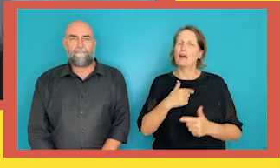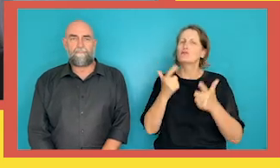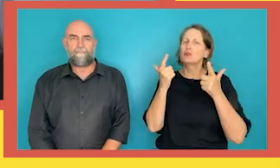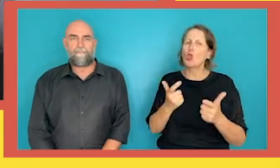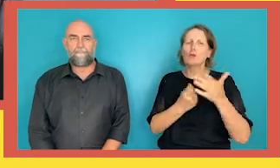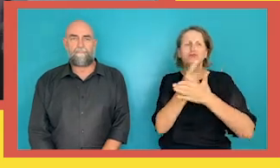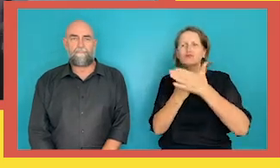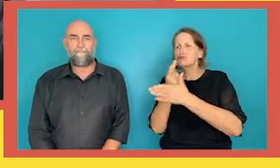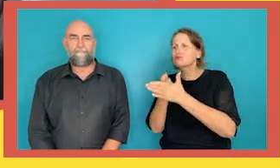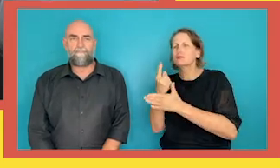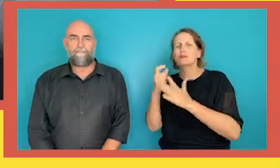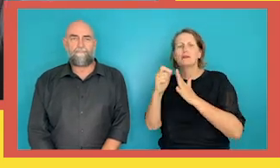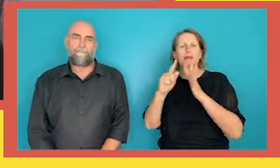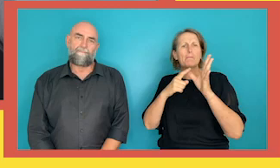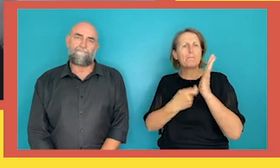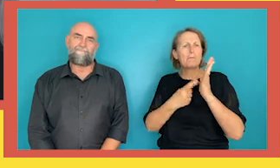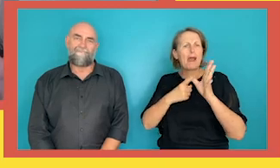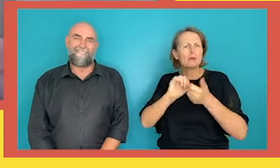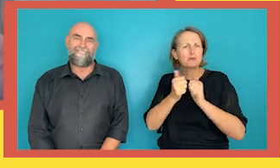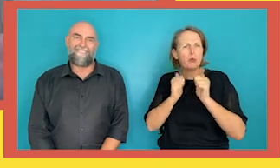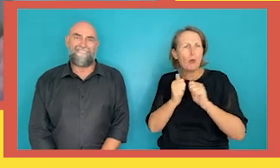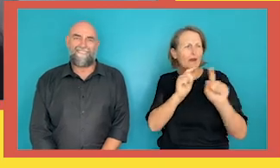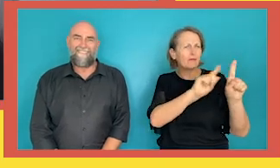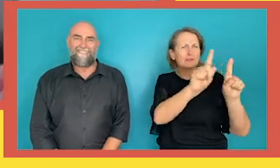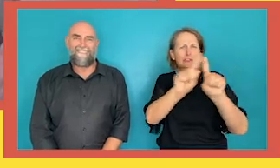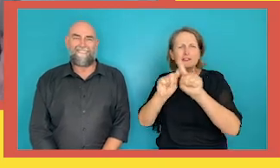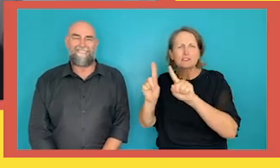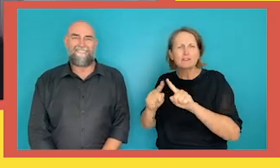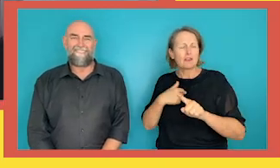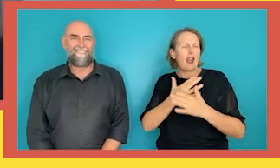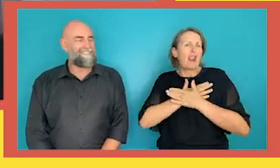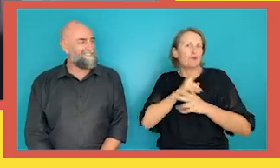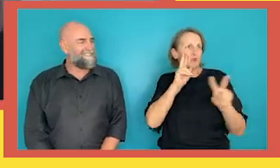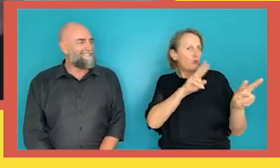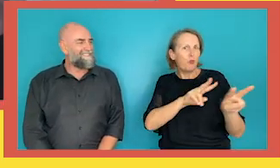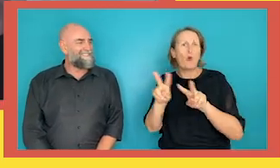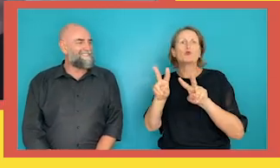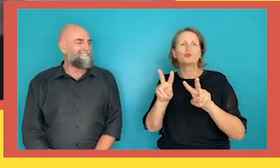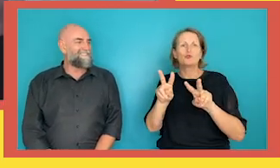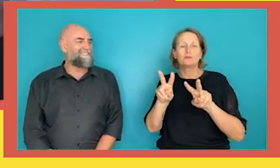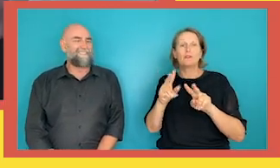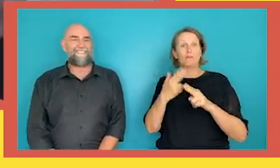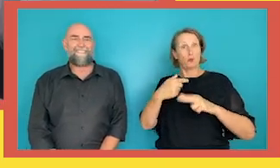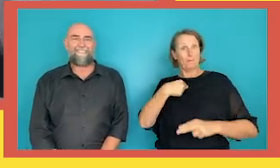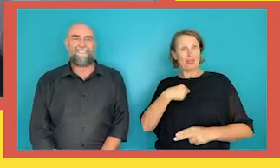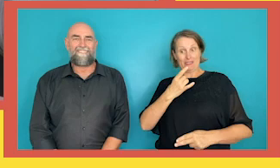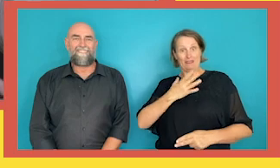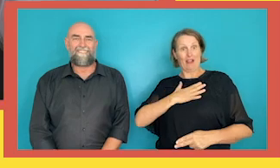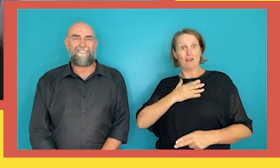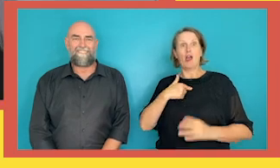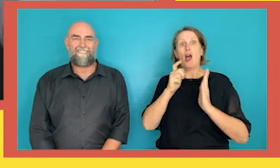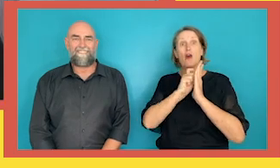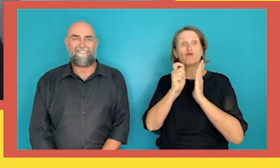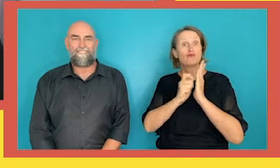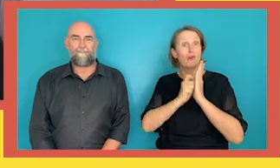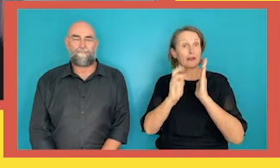much phenomenal Paralympic sport that's taken place this year, and I've loved seeing all the highlights and the brilliant work of our Paralympians. But for me personally,